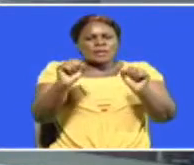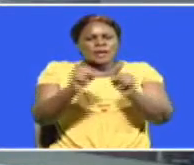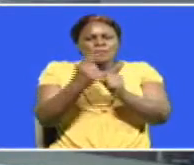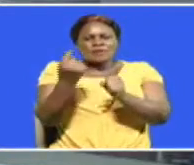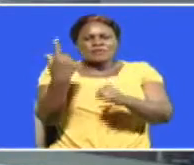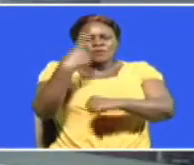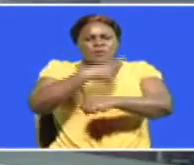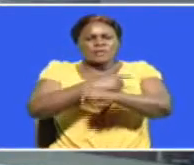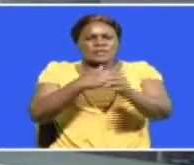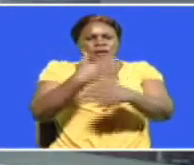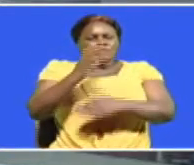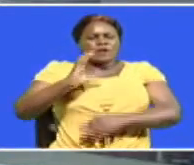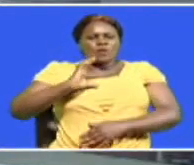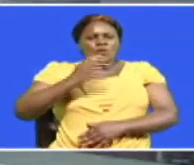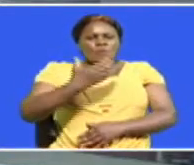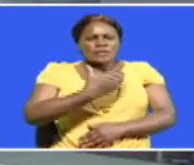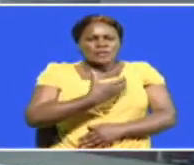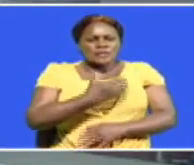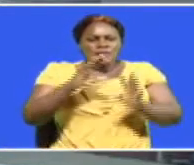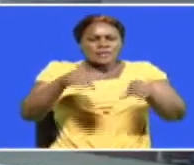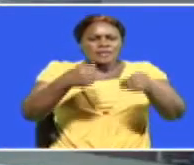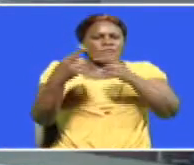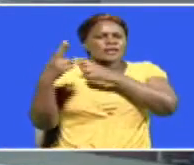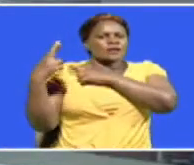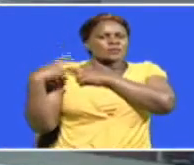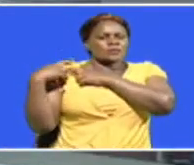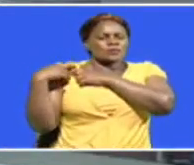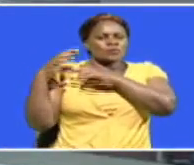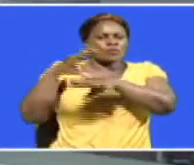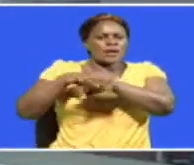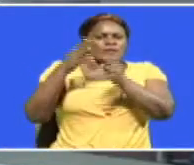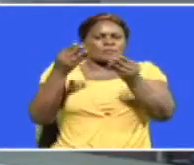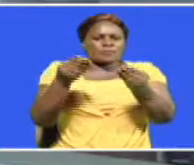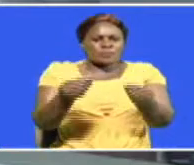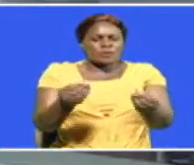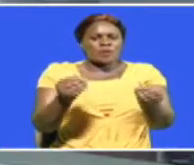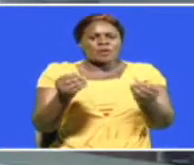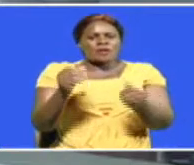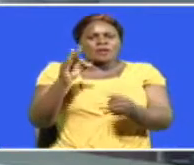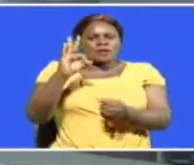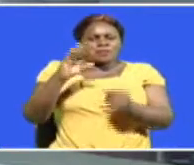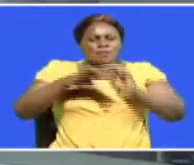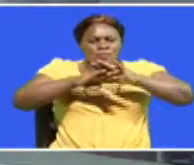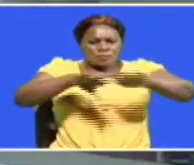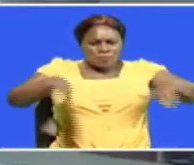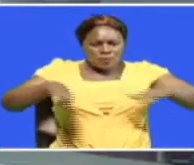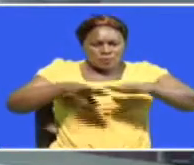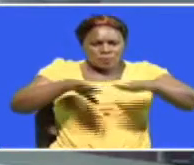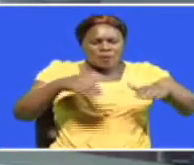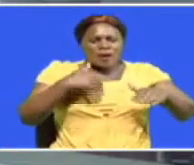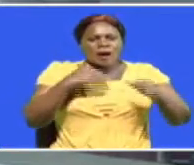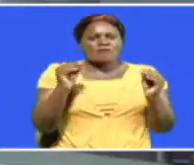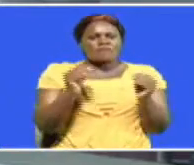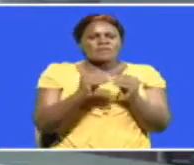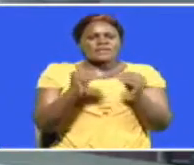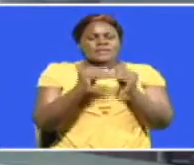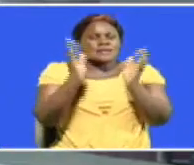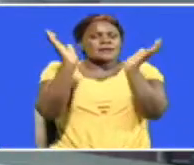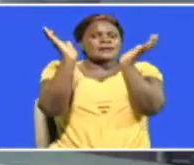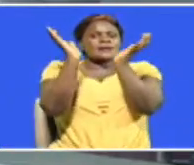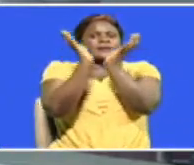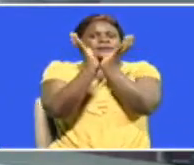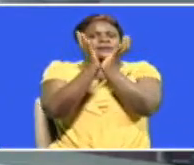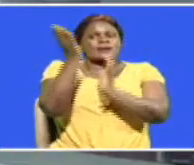chache baada ya kamati iliyotwikwa jukumu la kuleta suluhu katika shirikisho la kuogelea nchini kuandaa kikao ugani